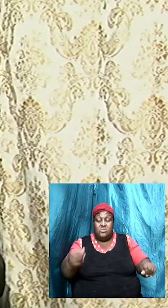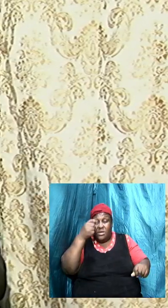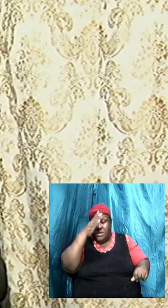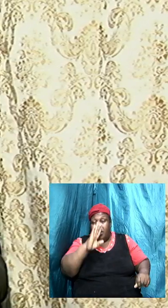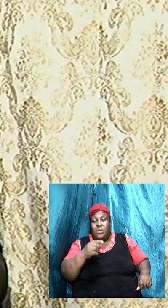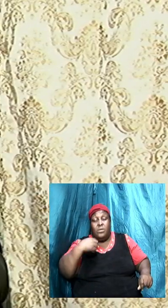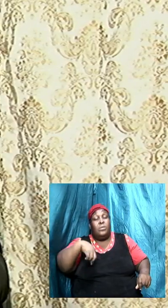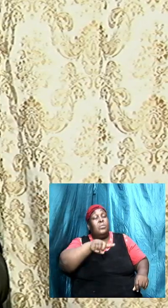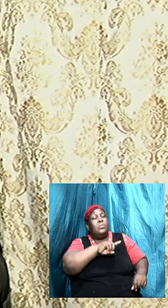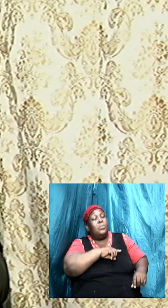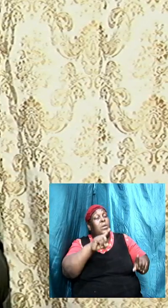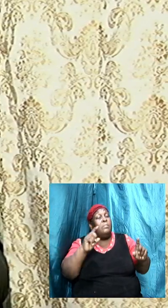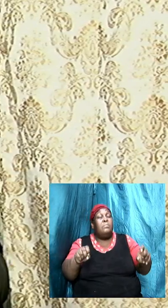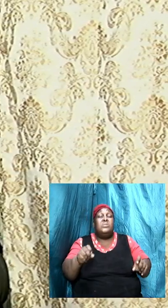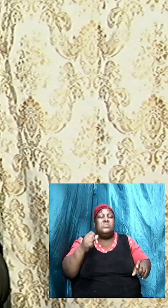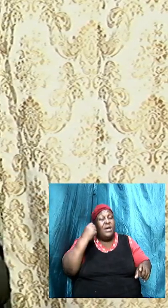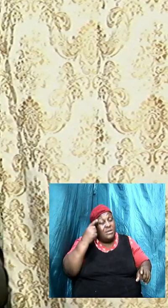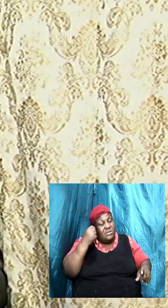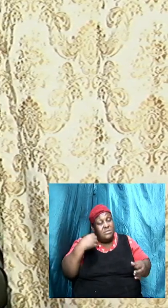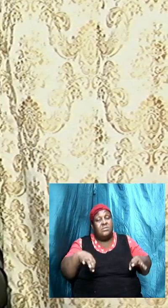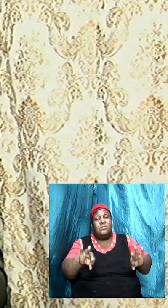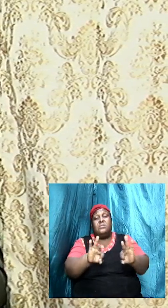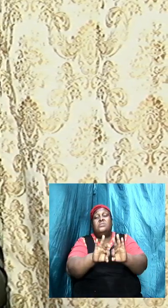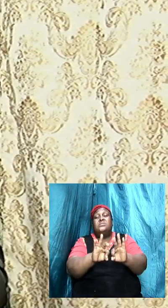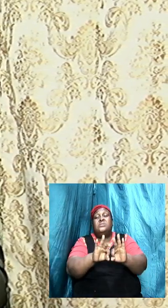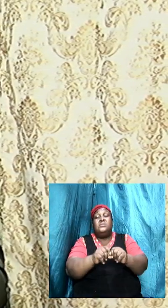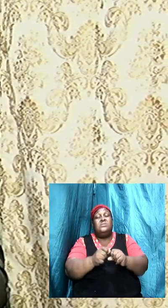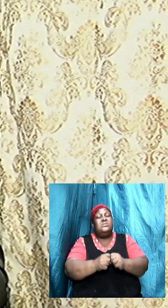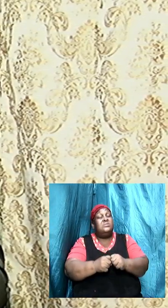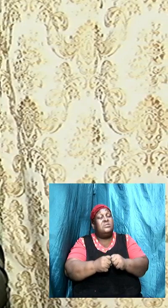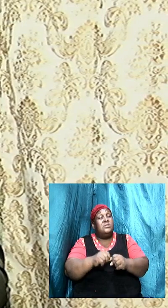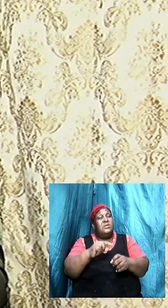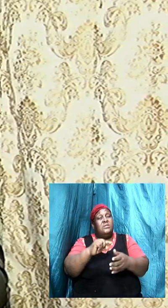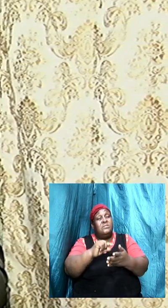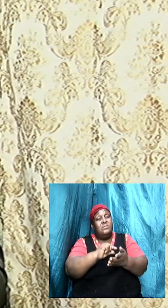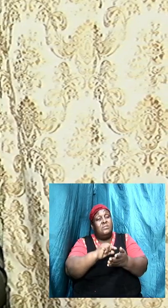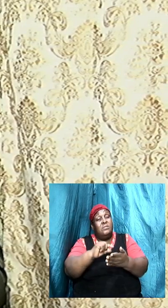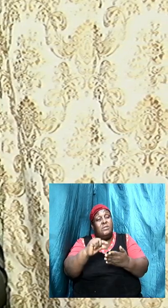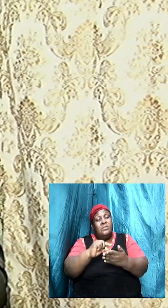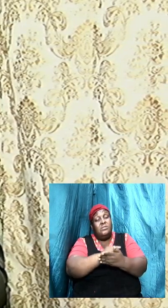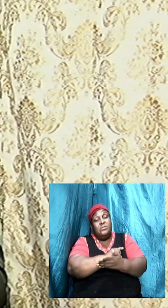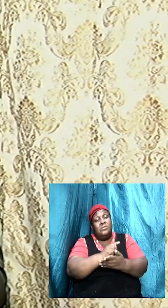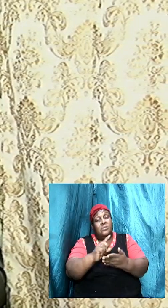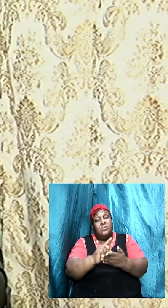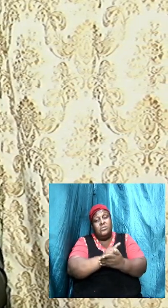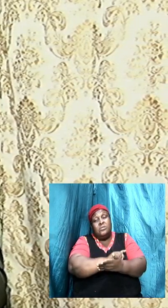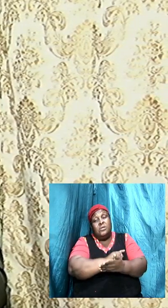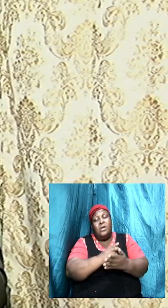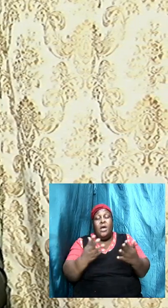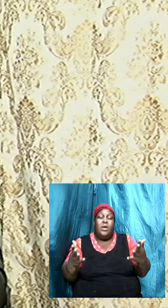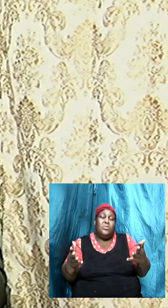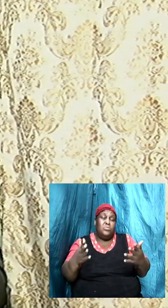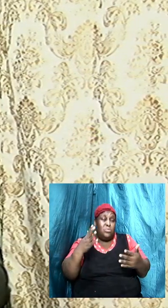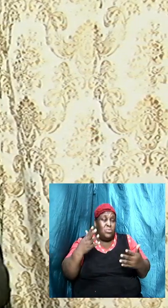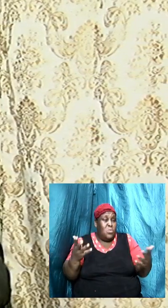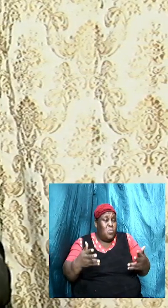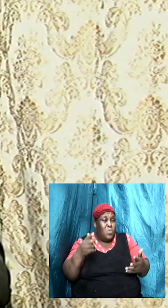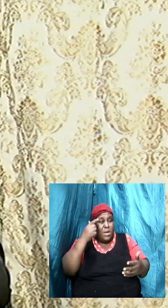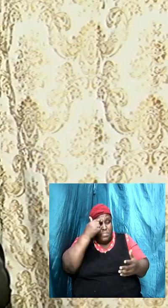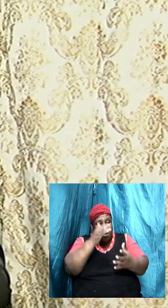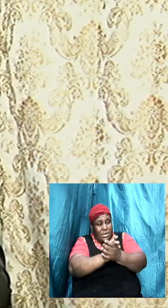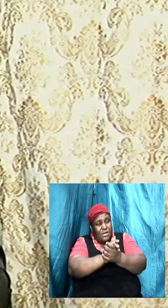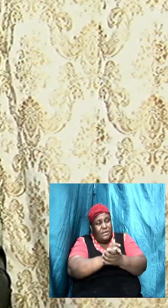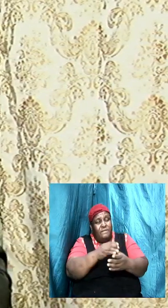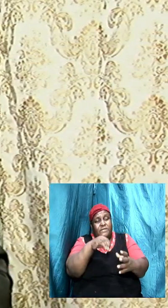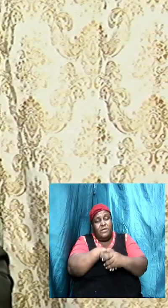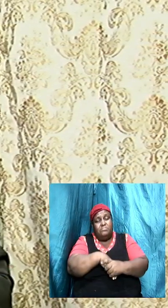we must understand the importance of doctrine, and we must know what we believe in. So, you know,